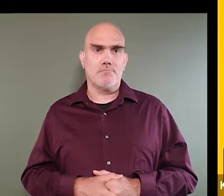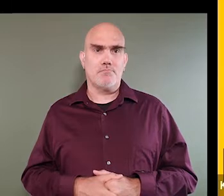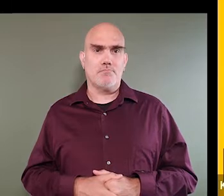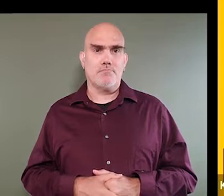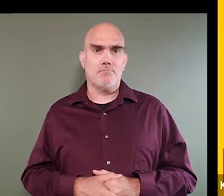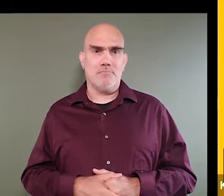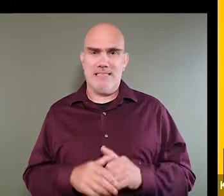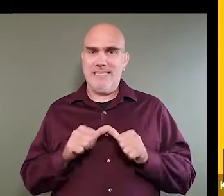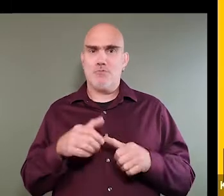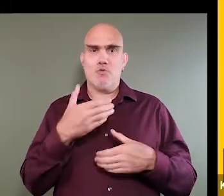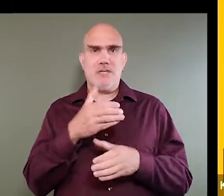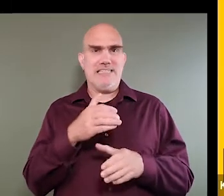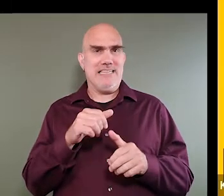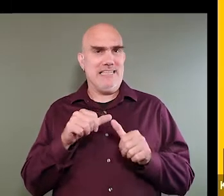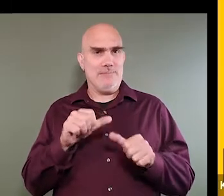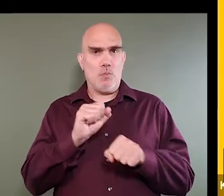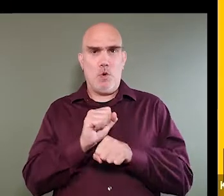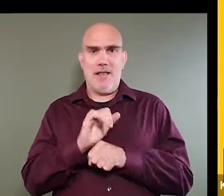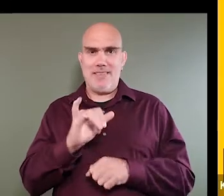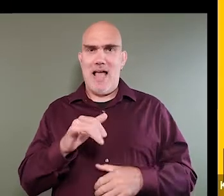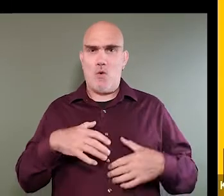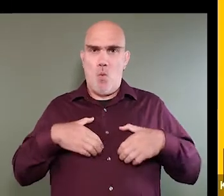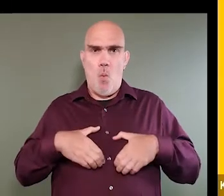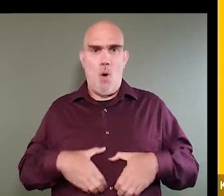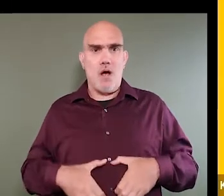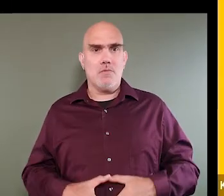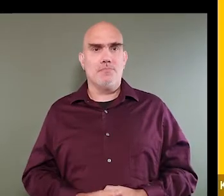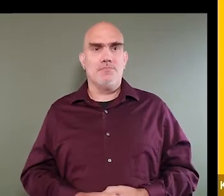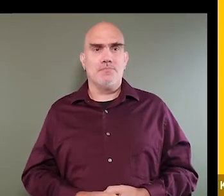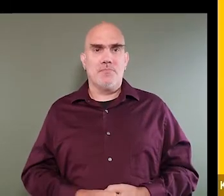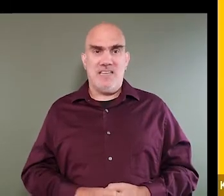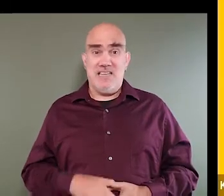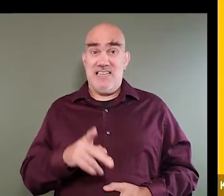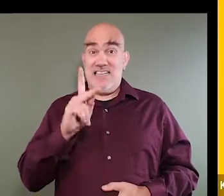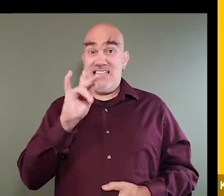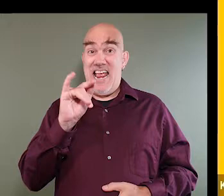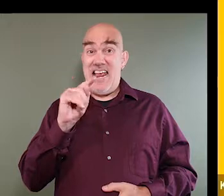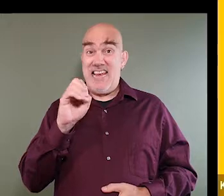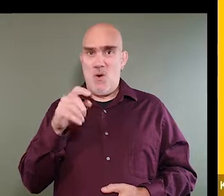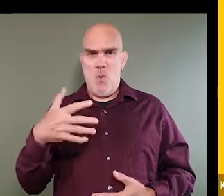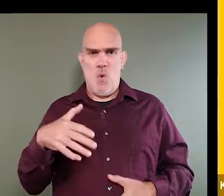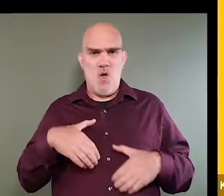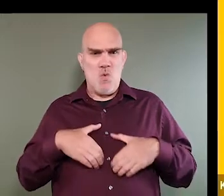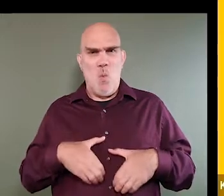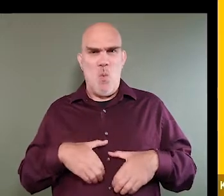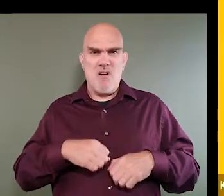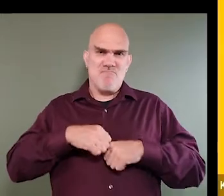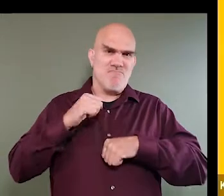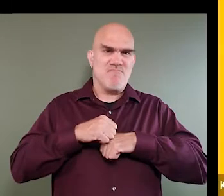Keep twisting, keep working that core. Katie's got a core still. Yeah.